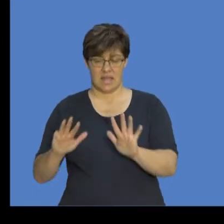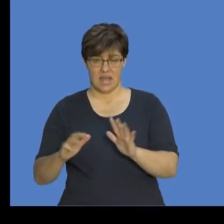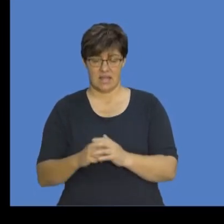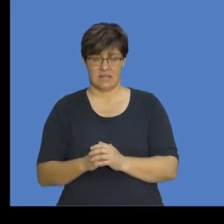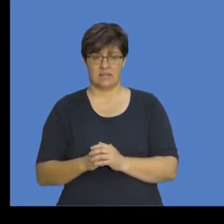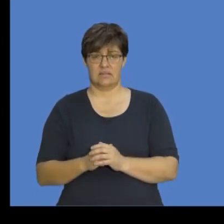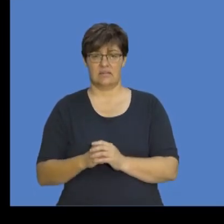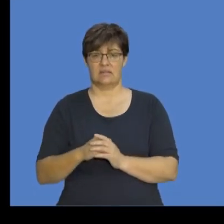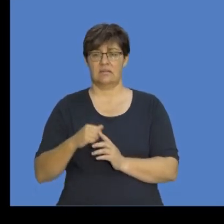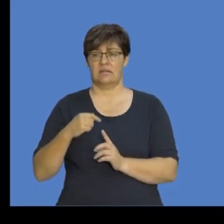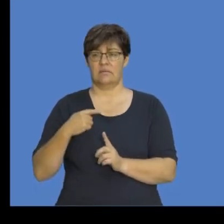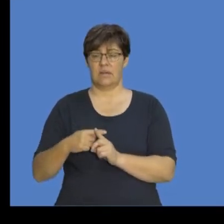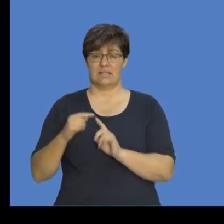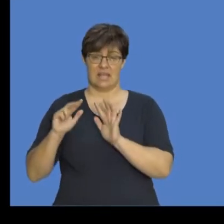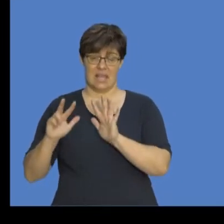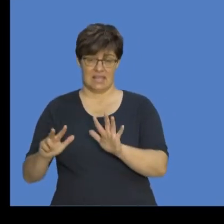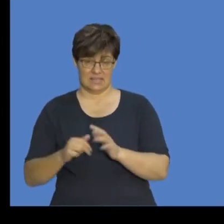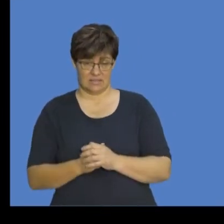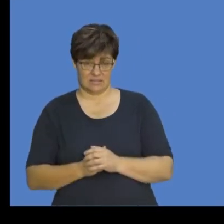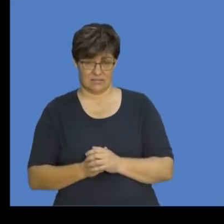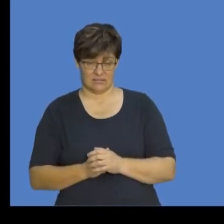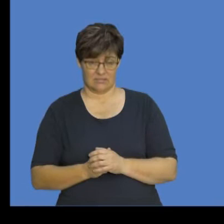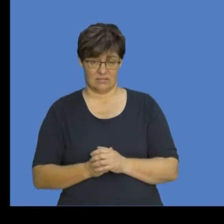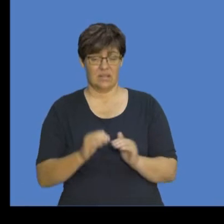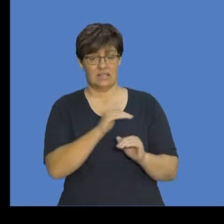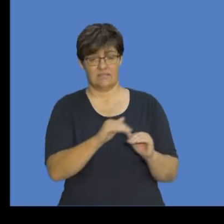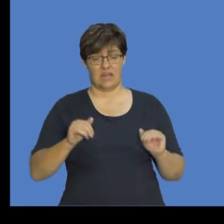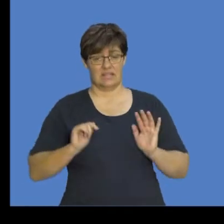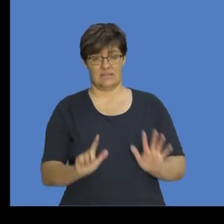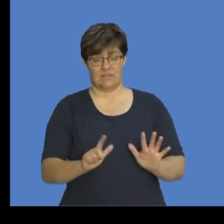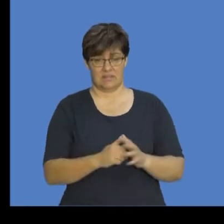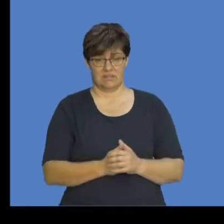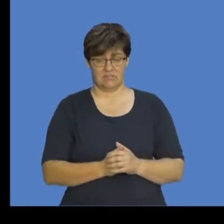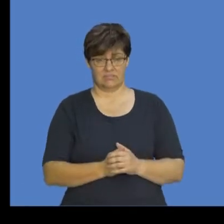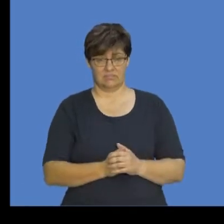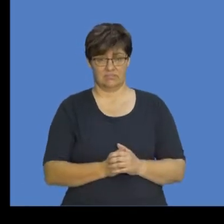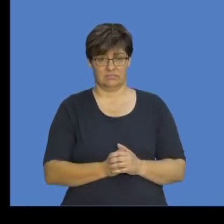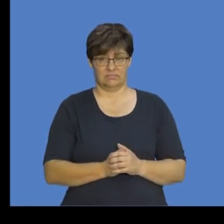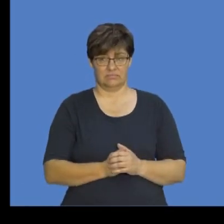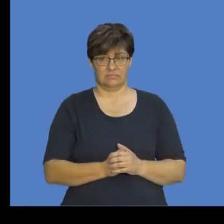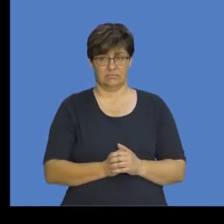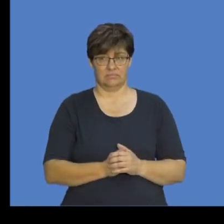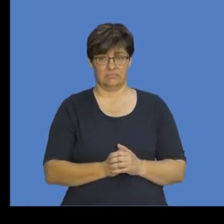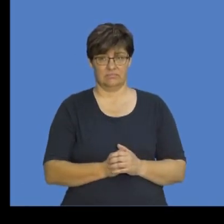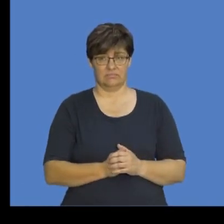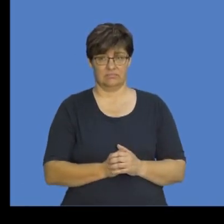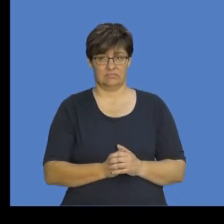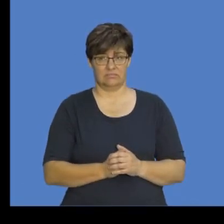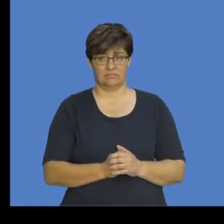Day 6 sold 9 cars and sold 8 cars divided by 7.